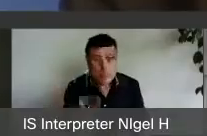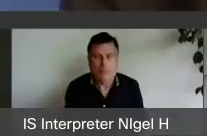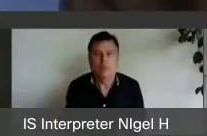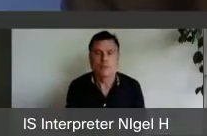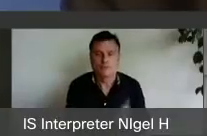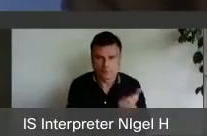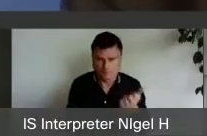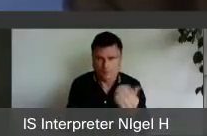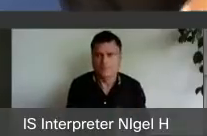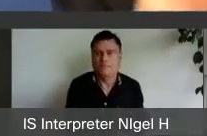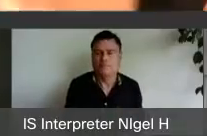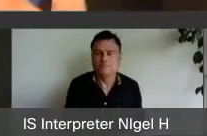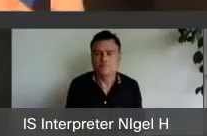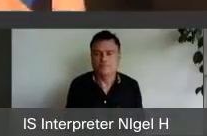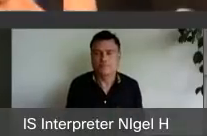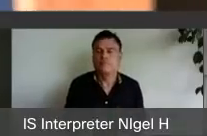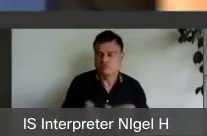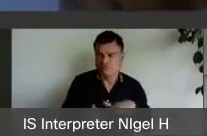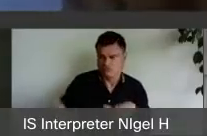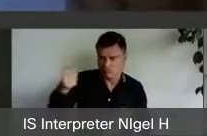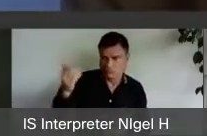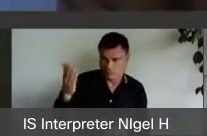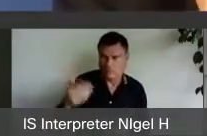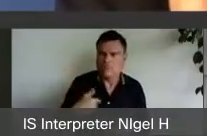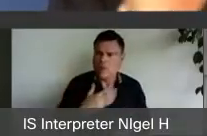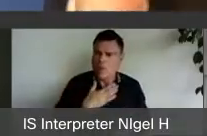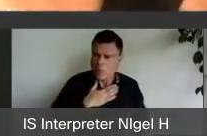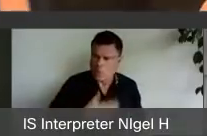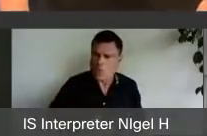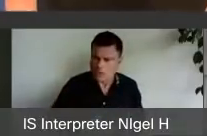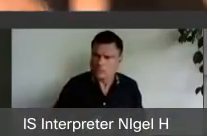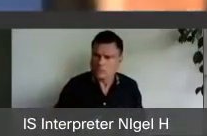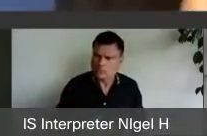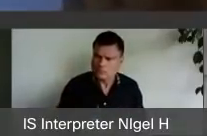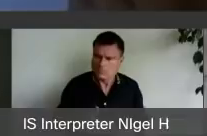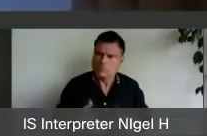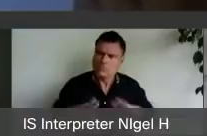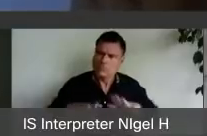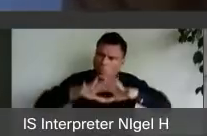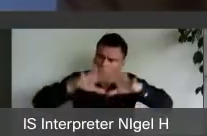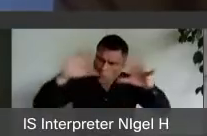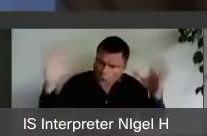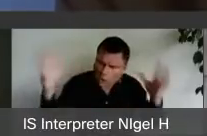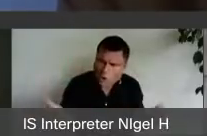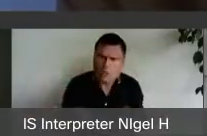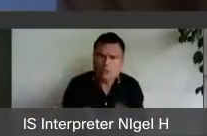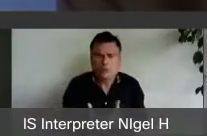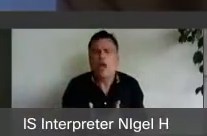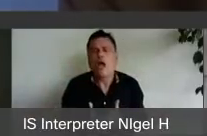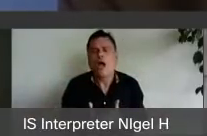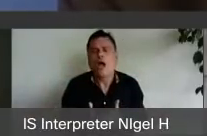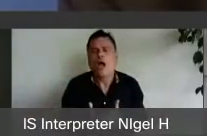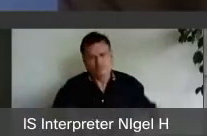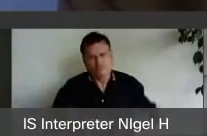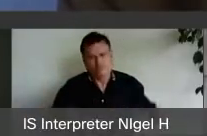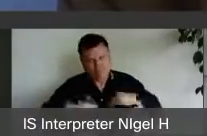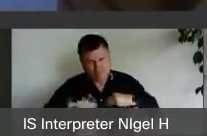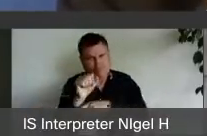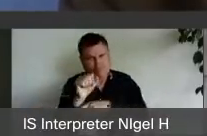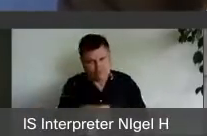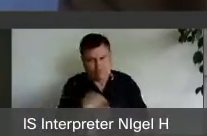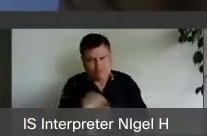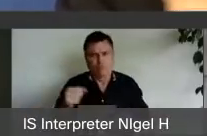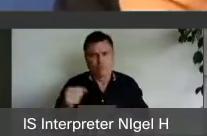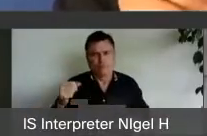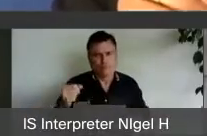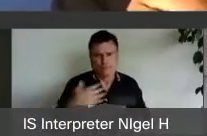world moves into universal health care, and within universal health care, that mental health is given a priority that it